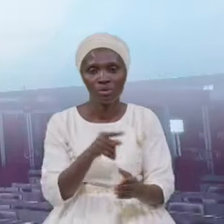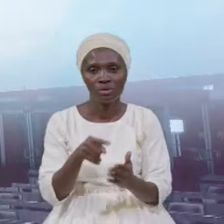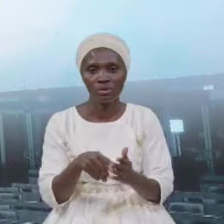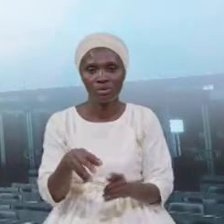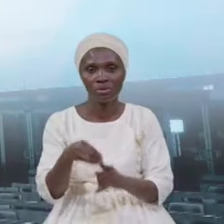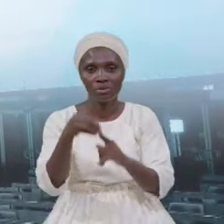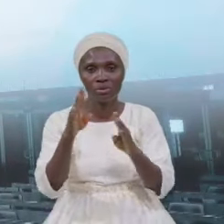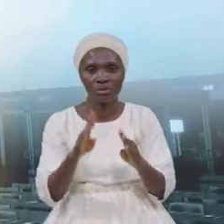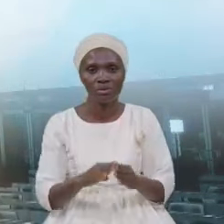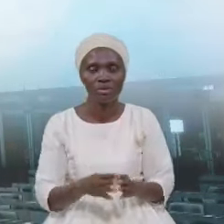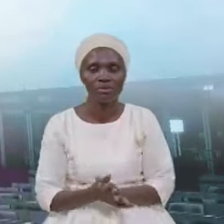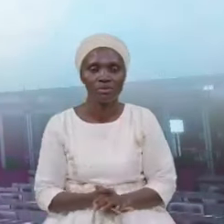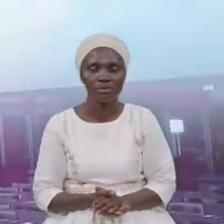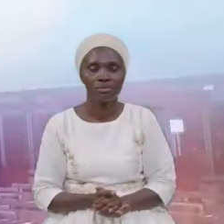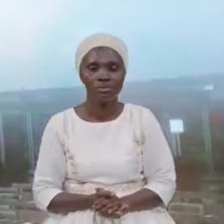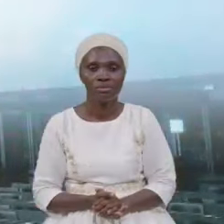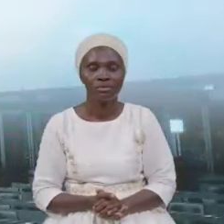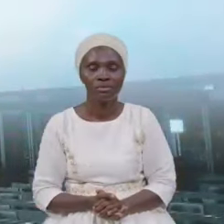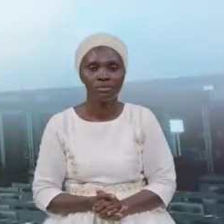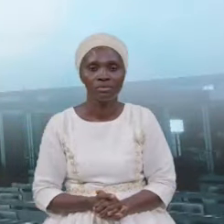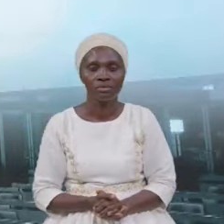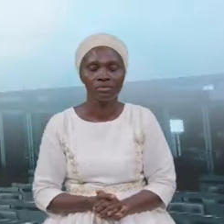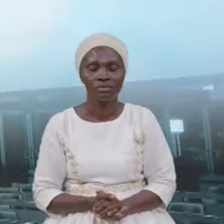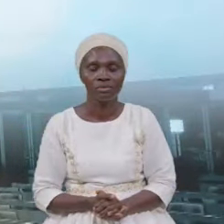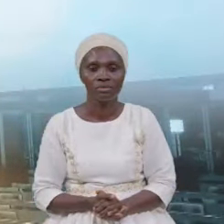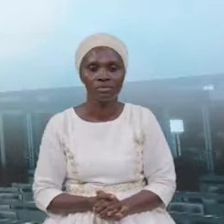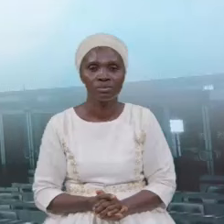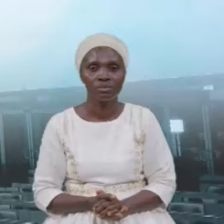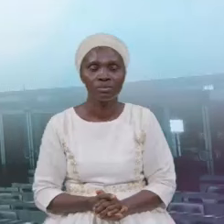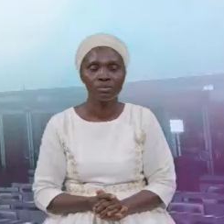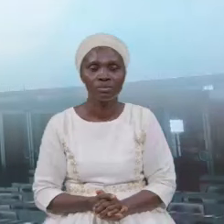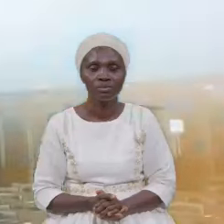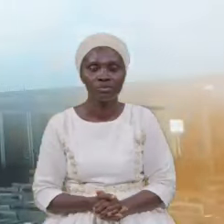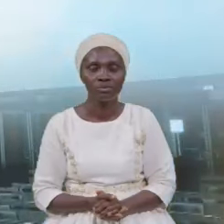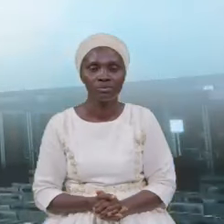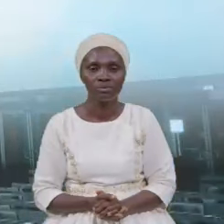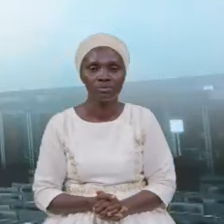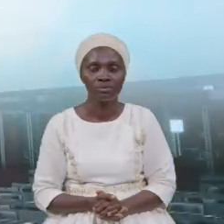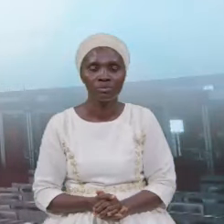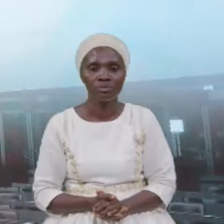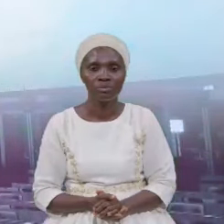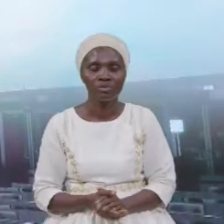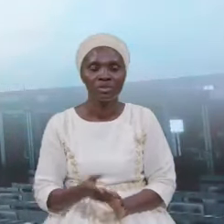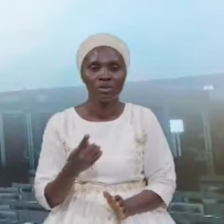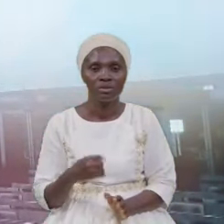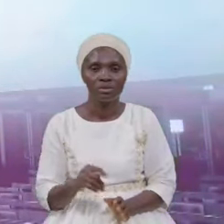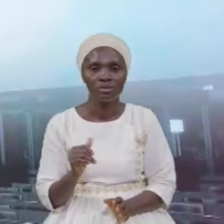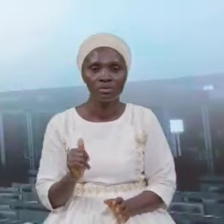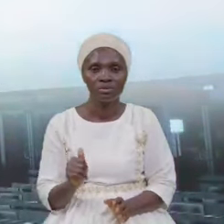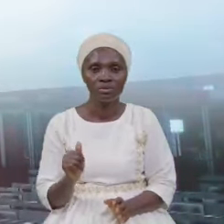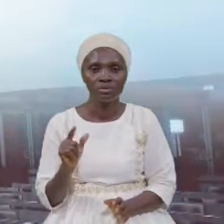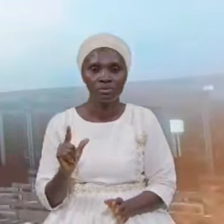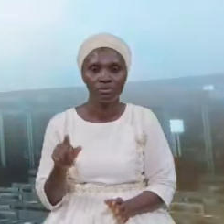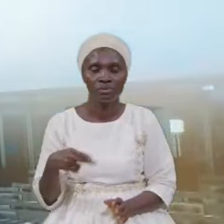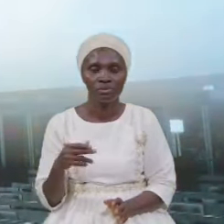The Alpha Location special online banquet and physical banquet